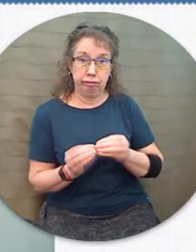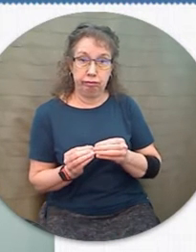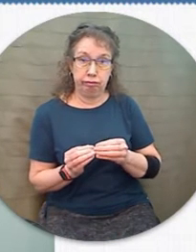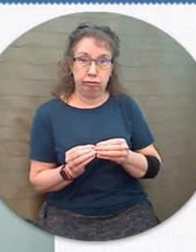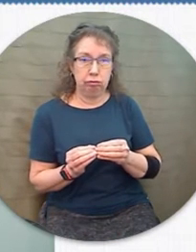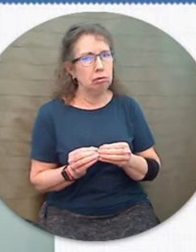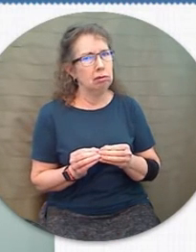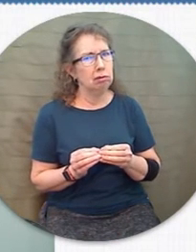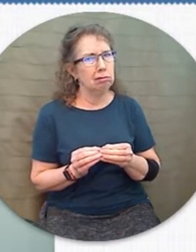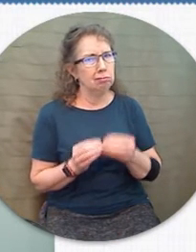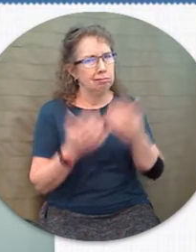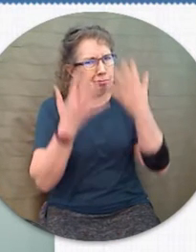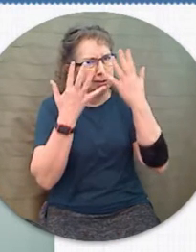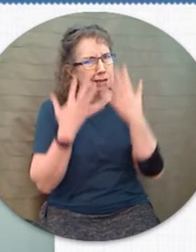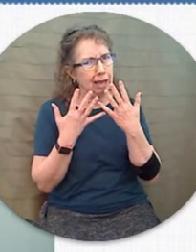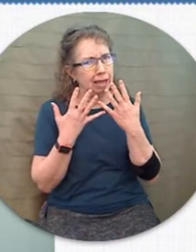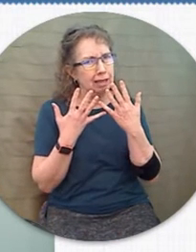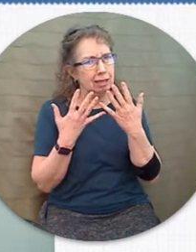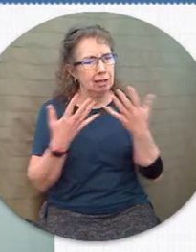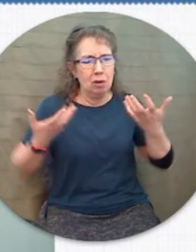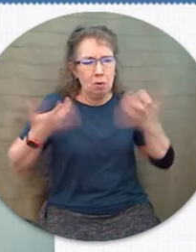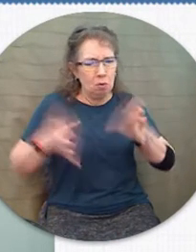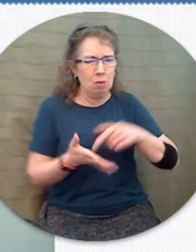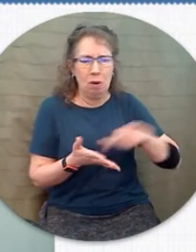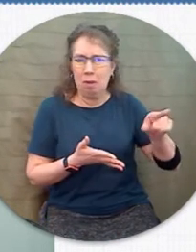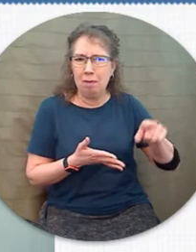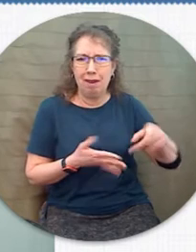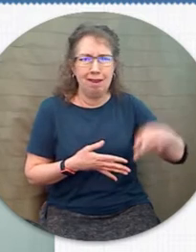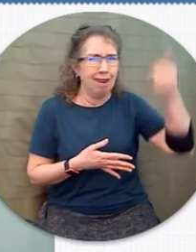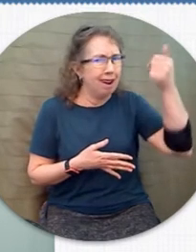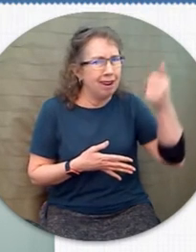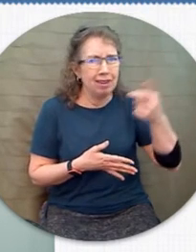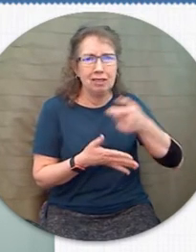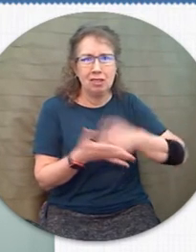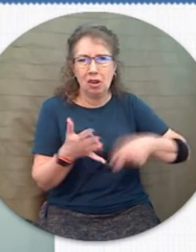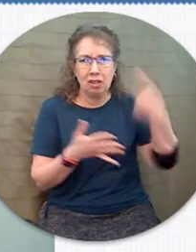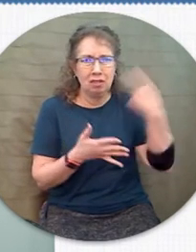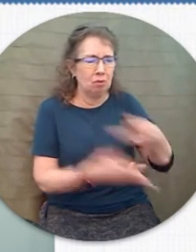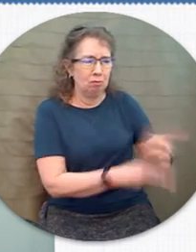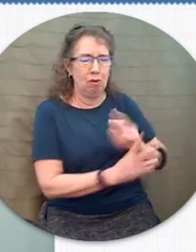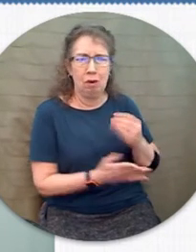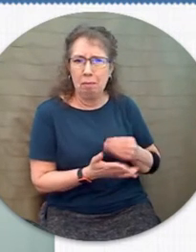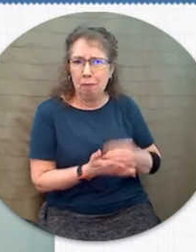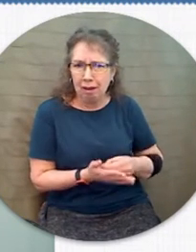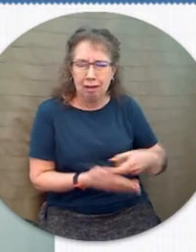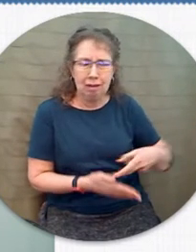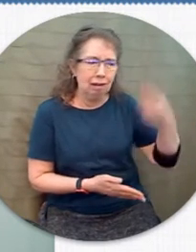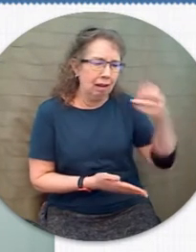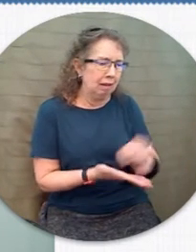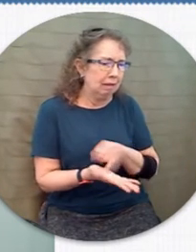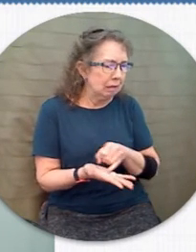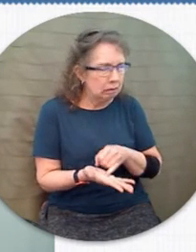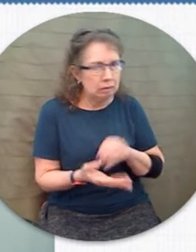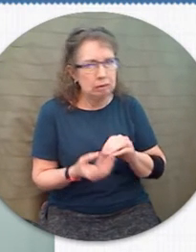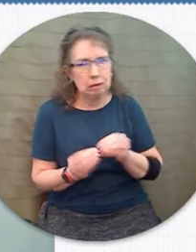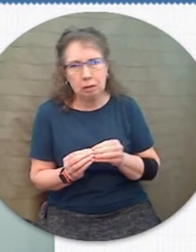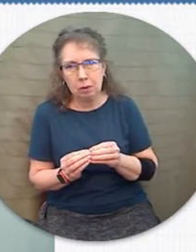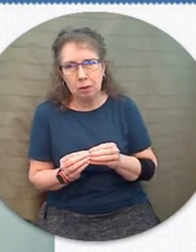sad. We don't want to pay higher finance charges and higher interest rates. We want to pay as low interest